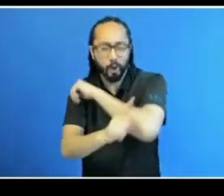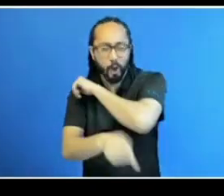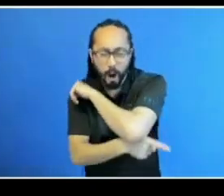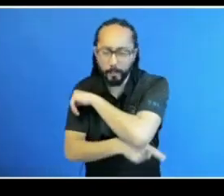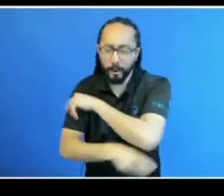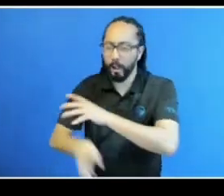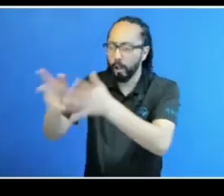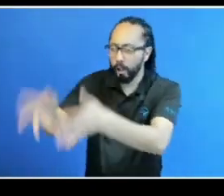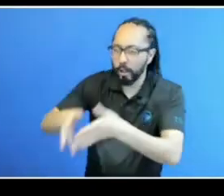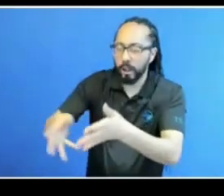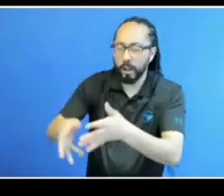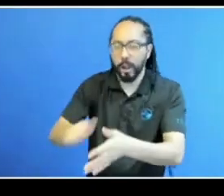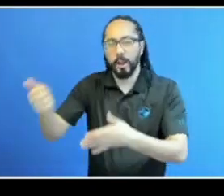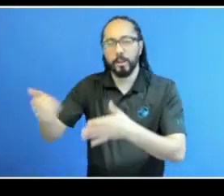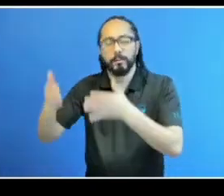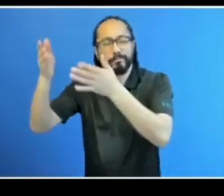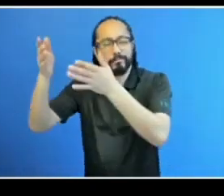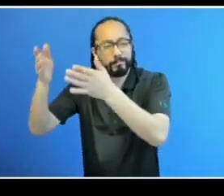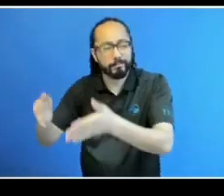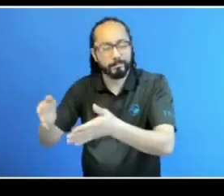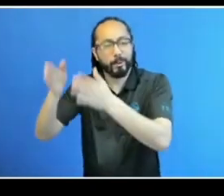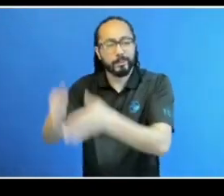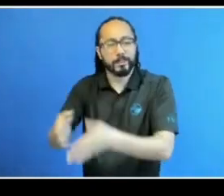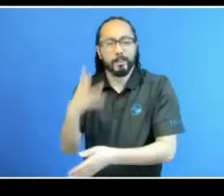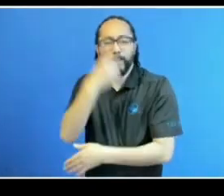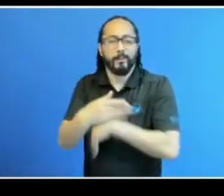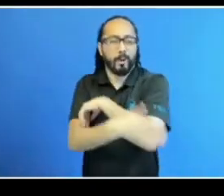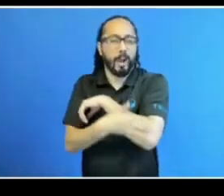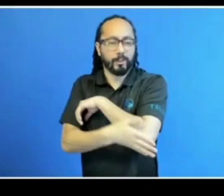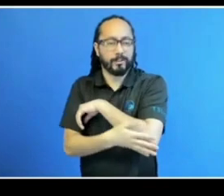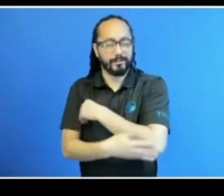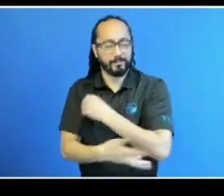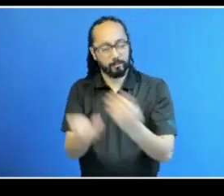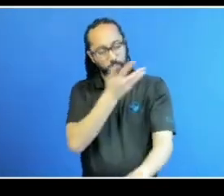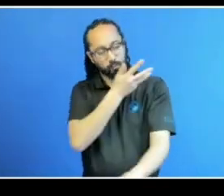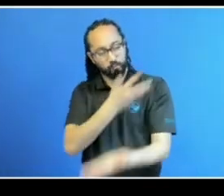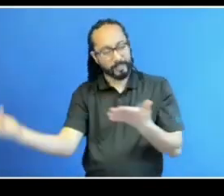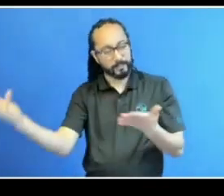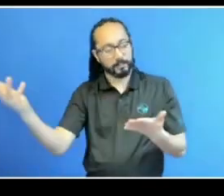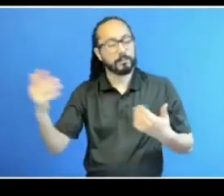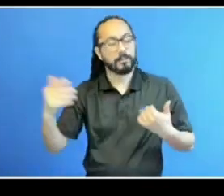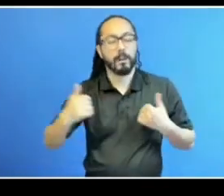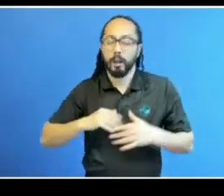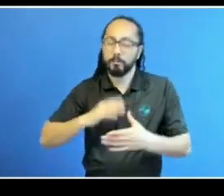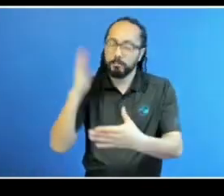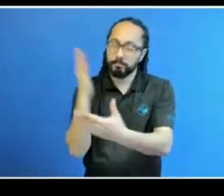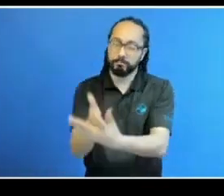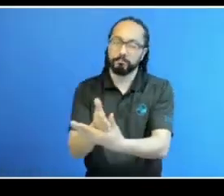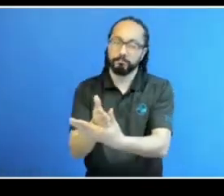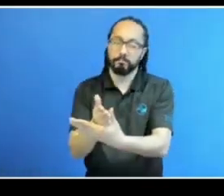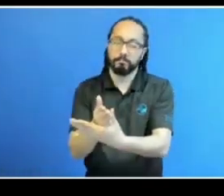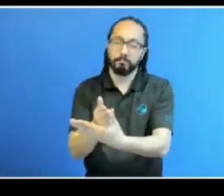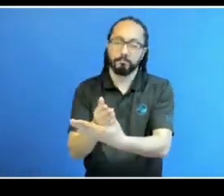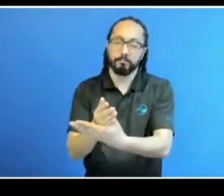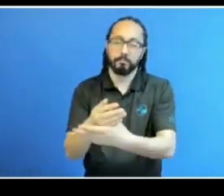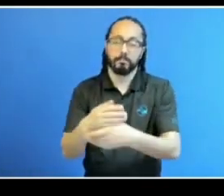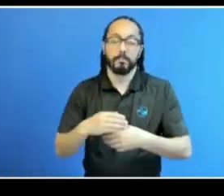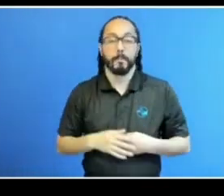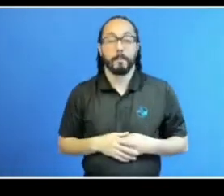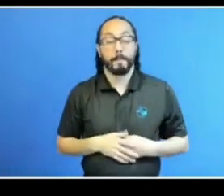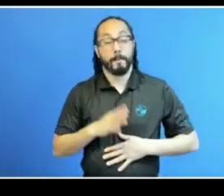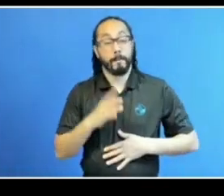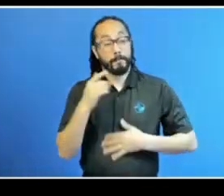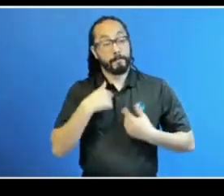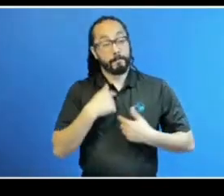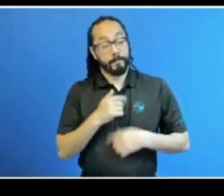someone else's beautiful country. So as an entrepreneur, in clothing